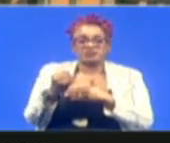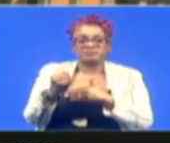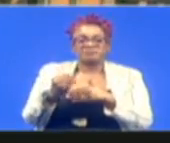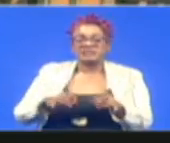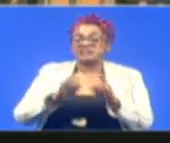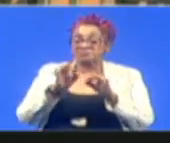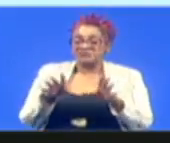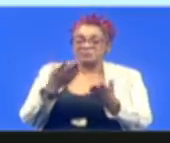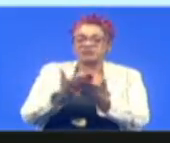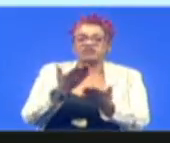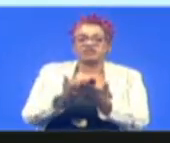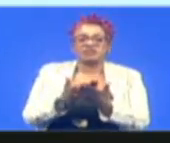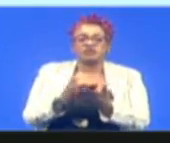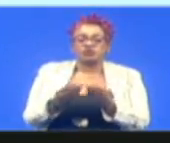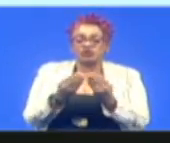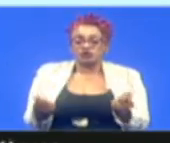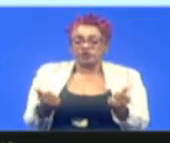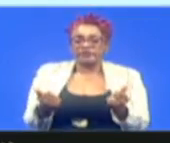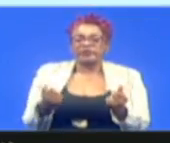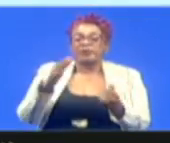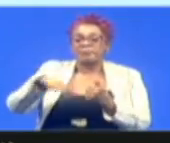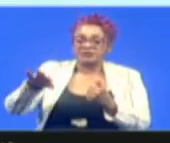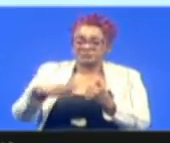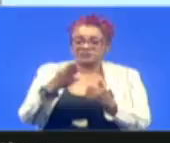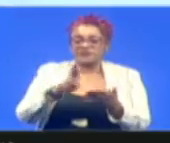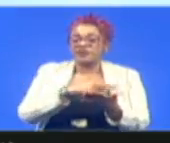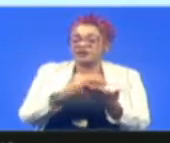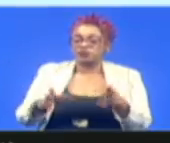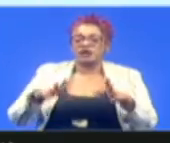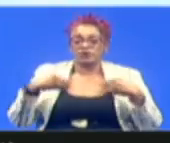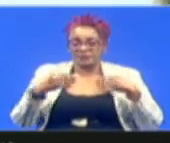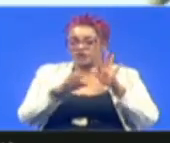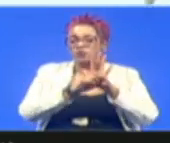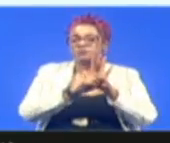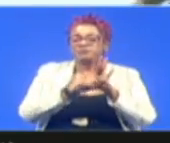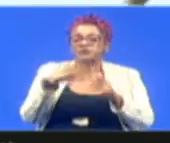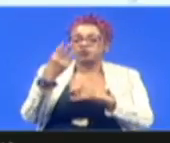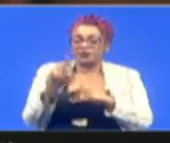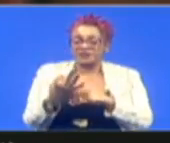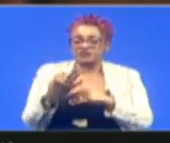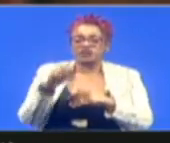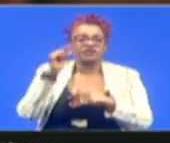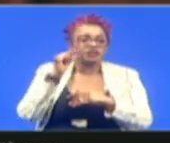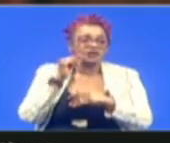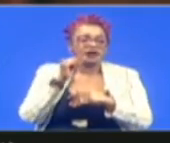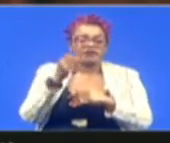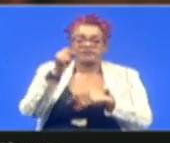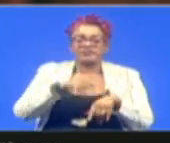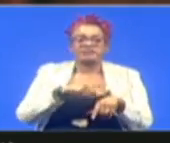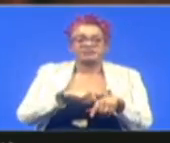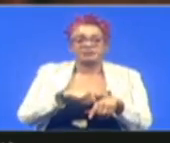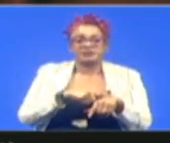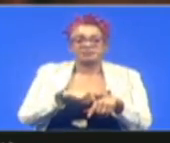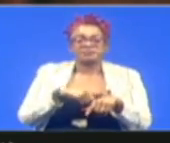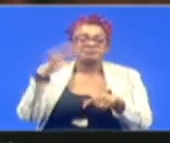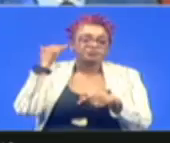dismissed a petition seeking to dissolve Parliament for failing to adopt a law on the two-thirds gender rule 5 times. The Court